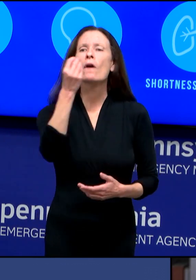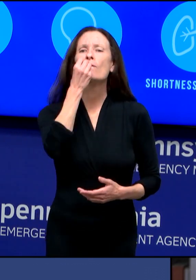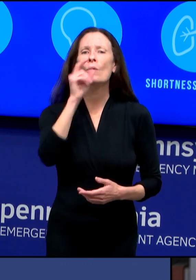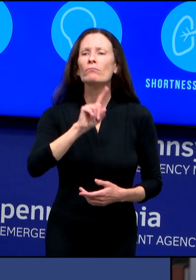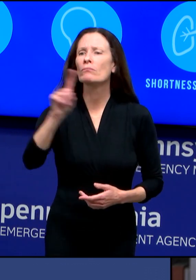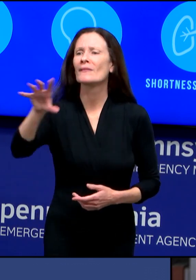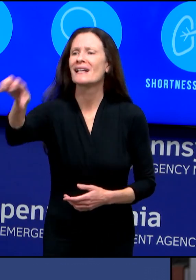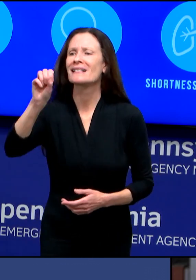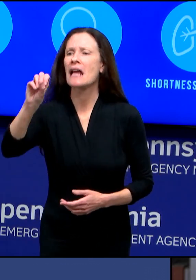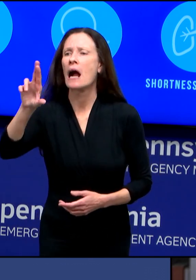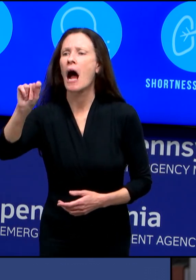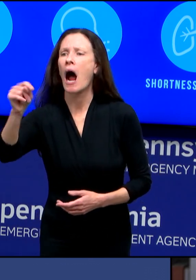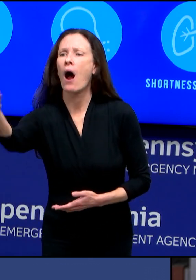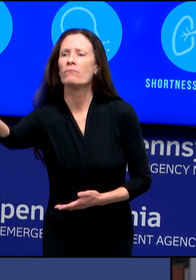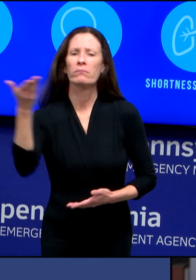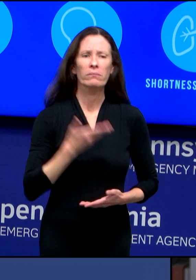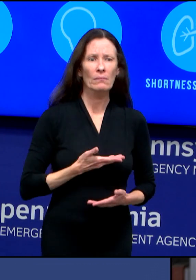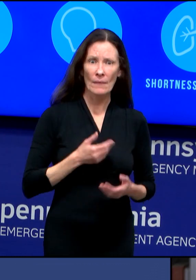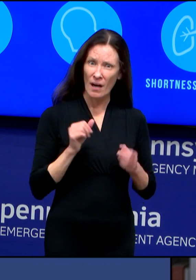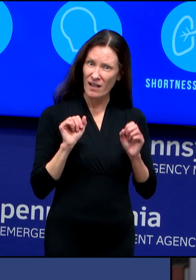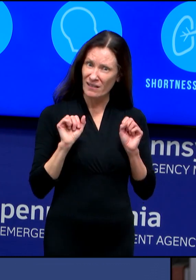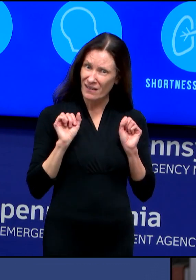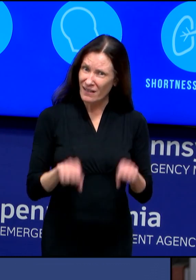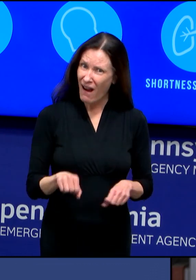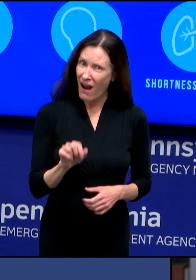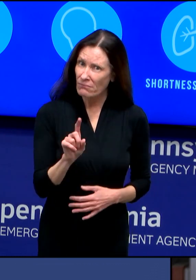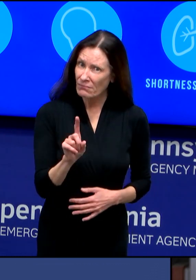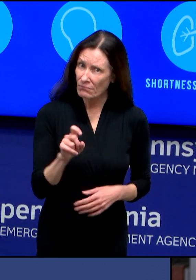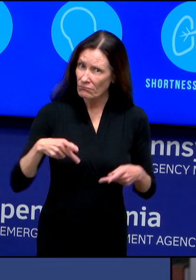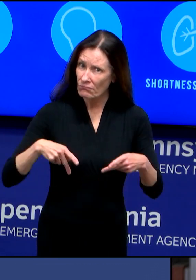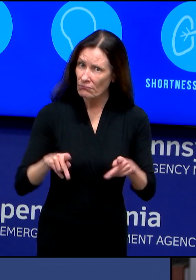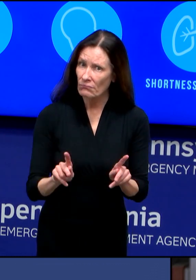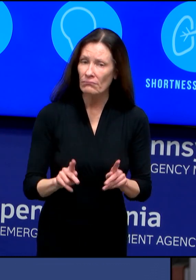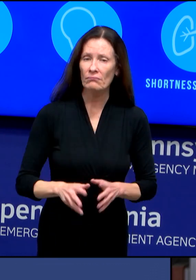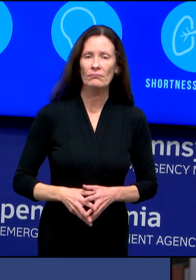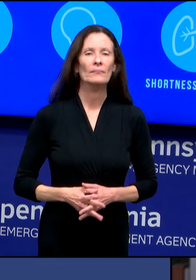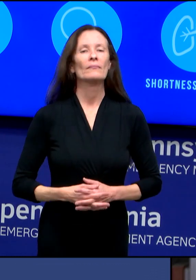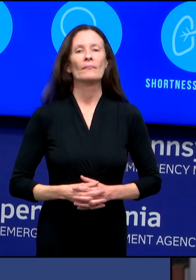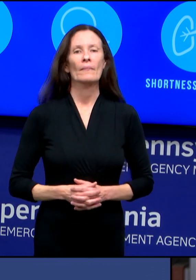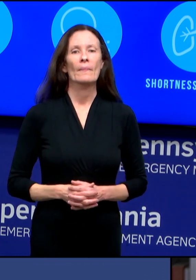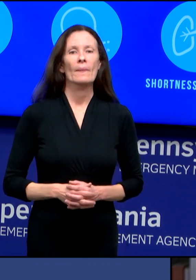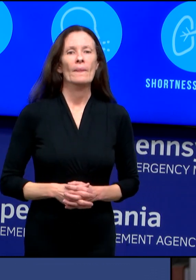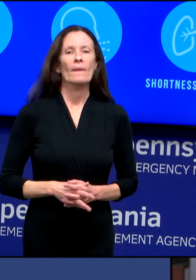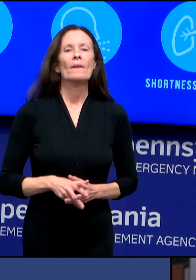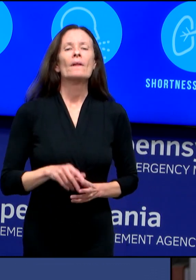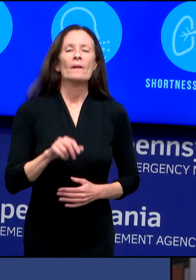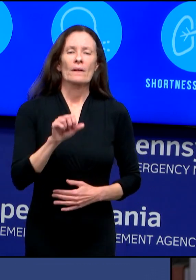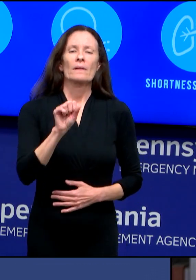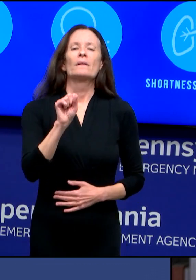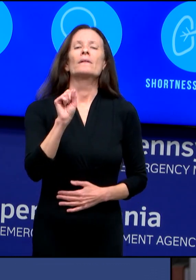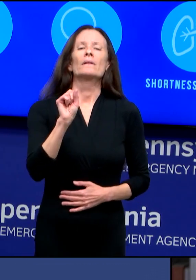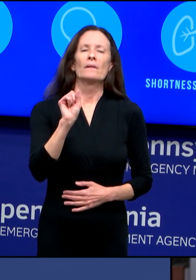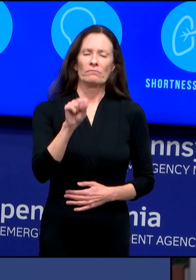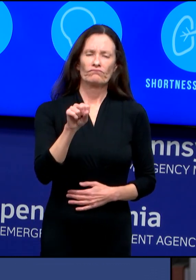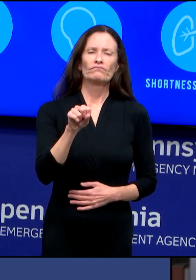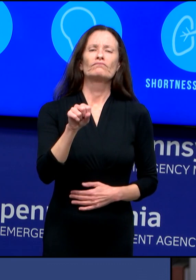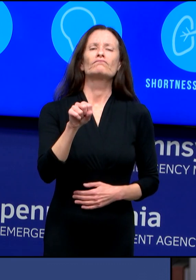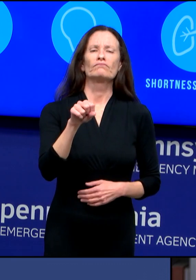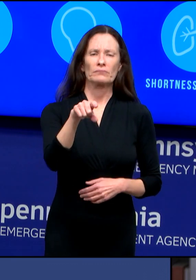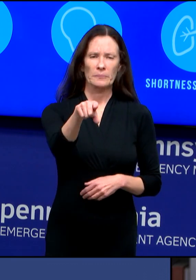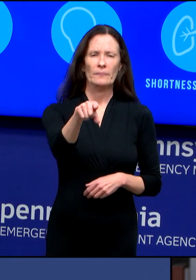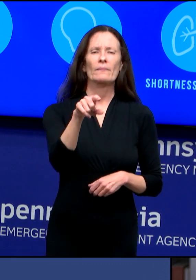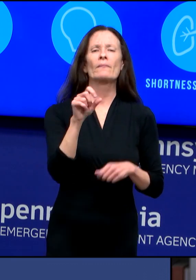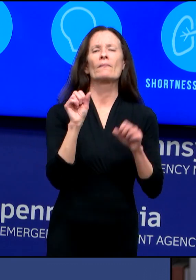They can leave their home to do things that are life-sustaining. If what they're doing is